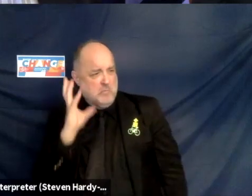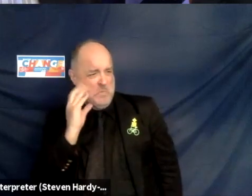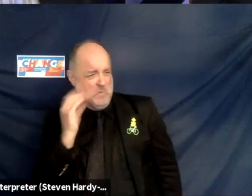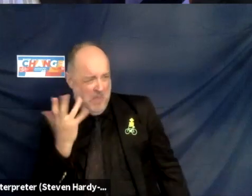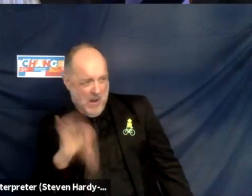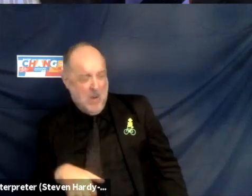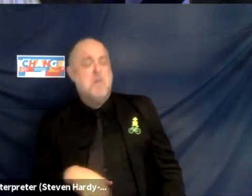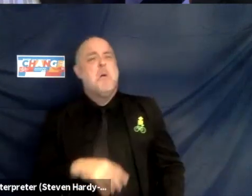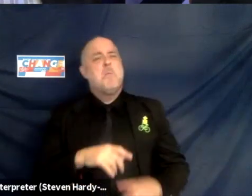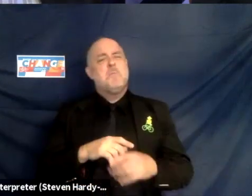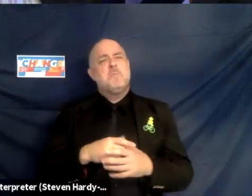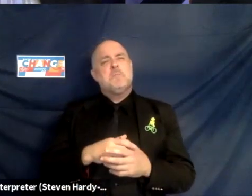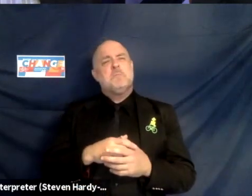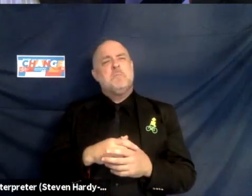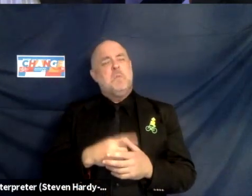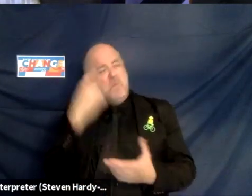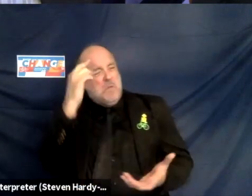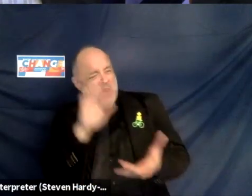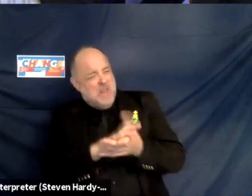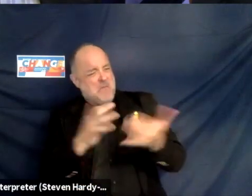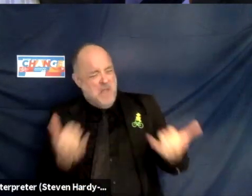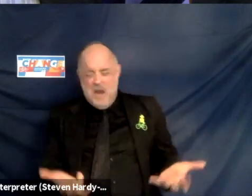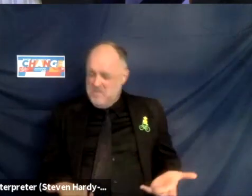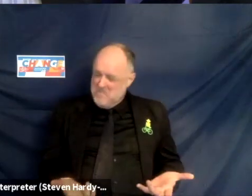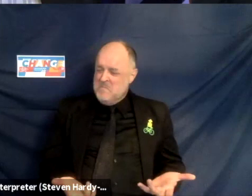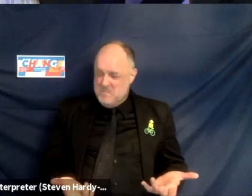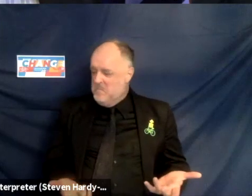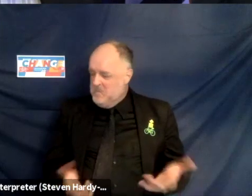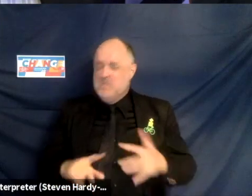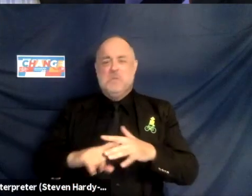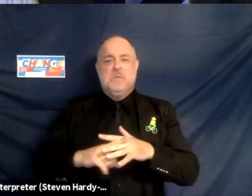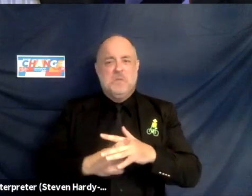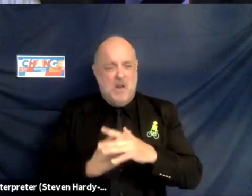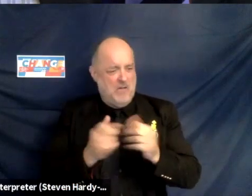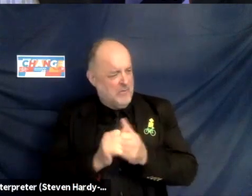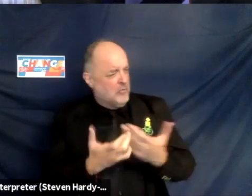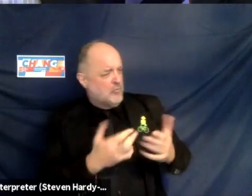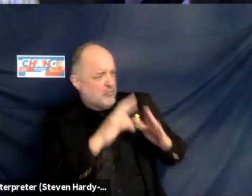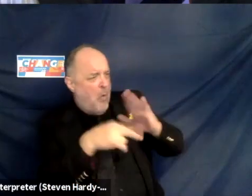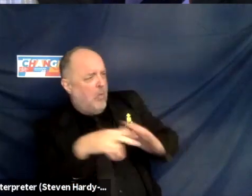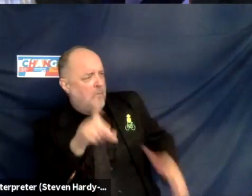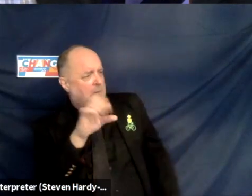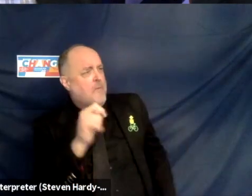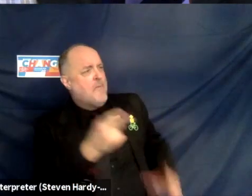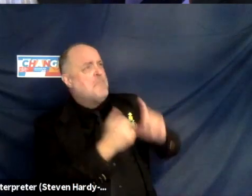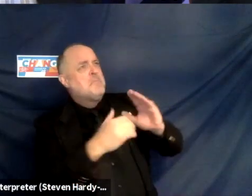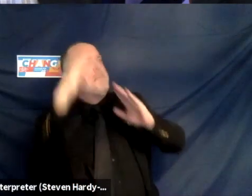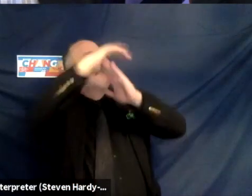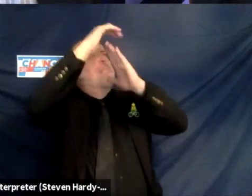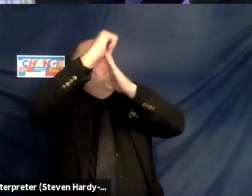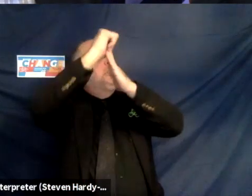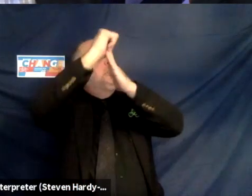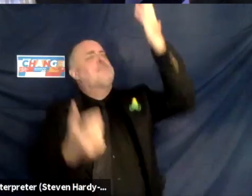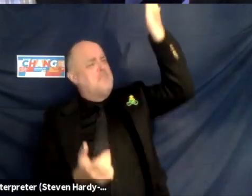believe that as we said, you can start. There's a role for you to play. Leadership from the top. What